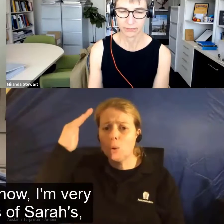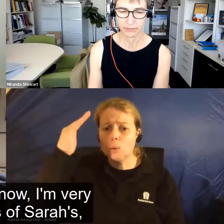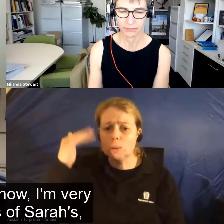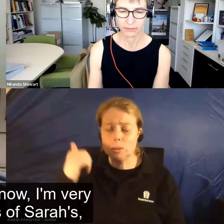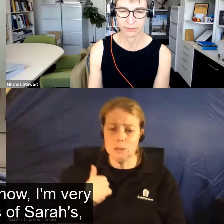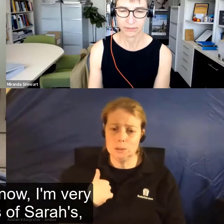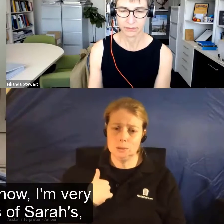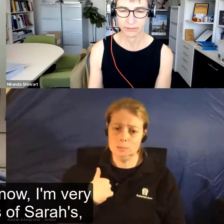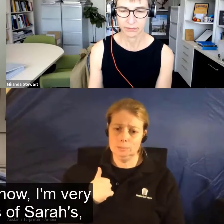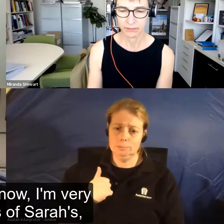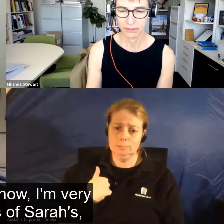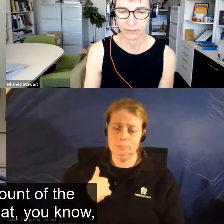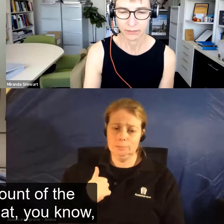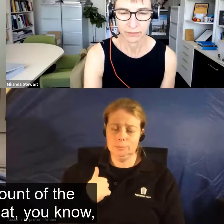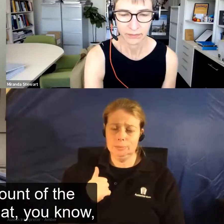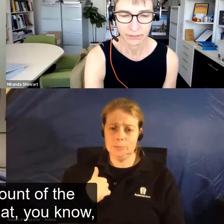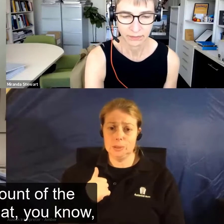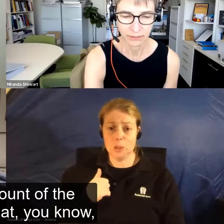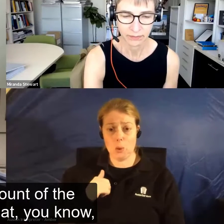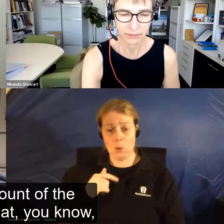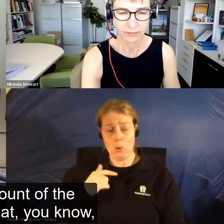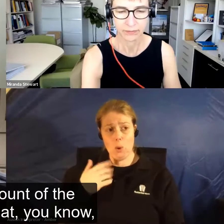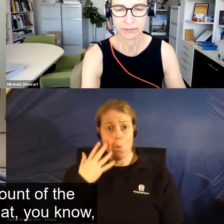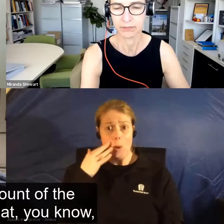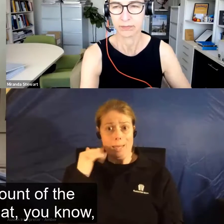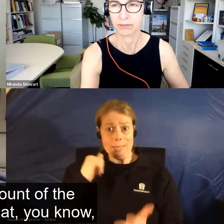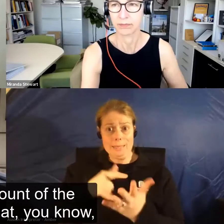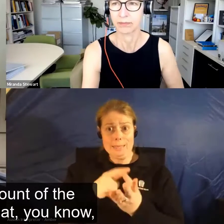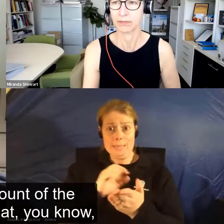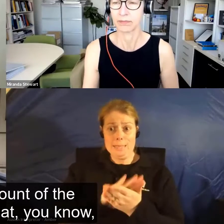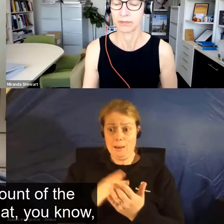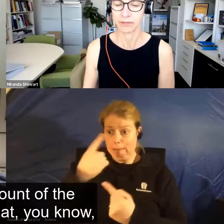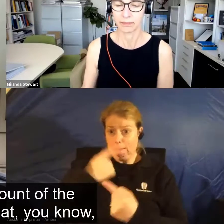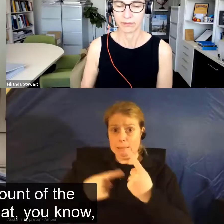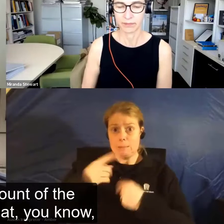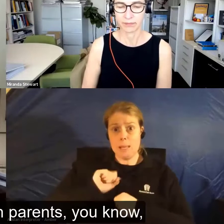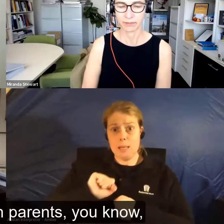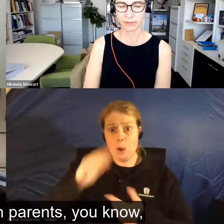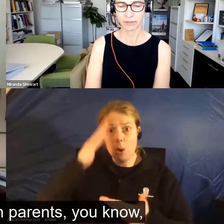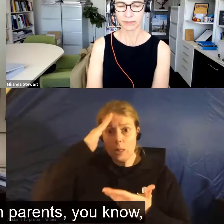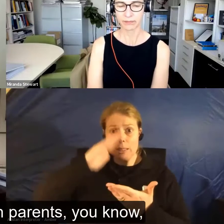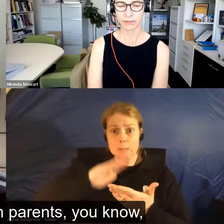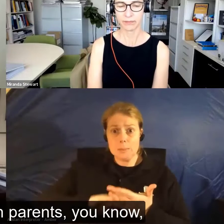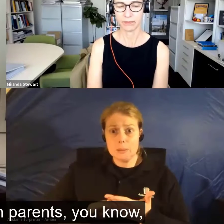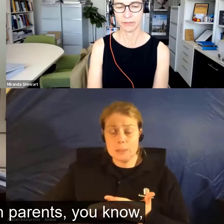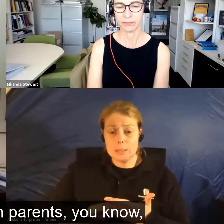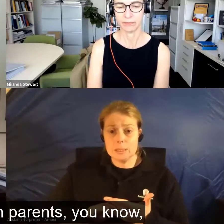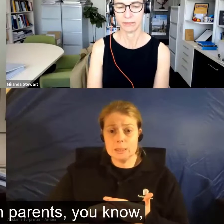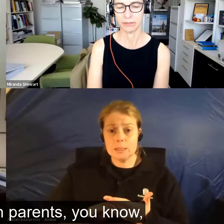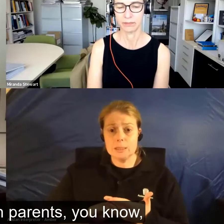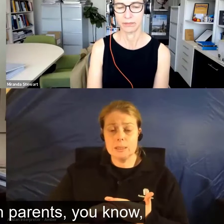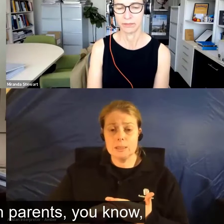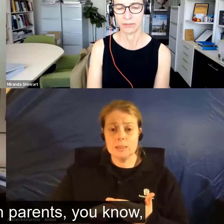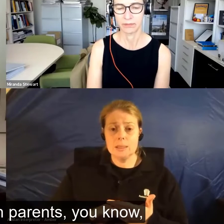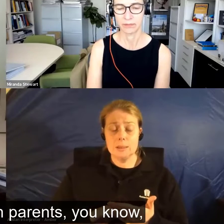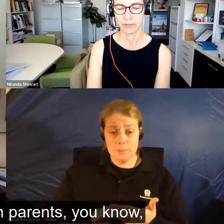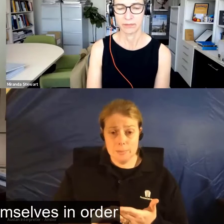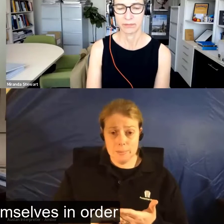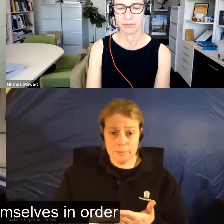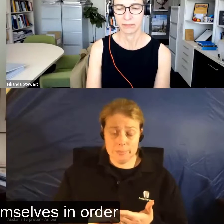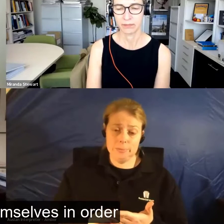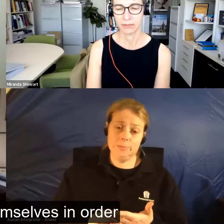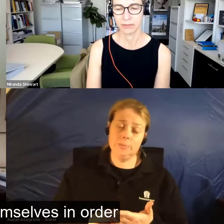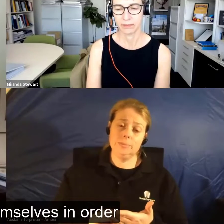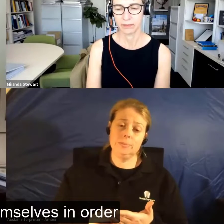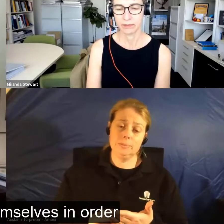of Sarah's, your account of the struggles that the extent to which parents,